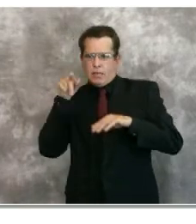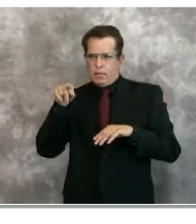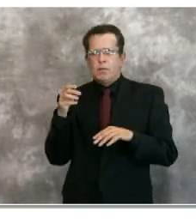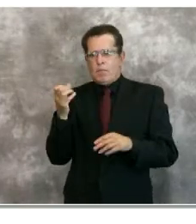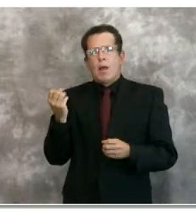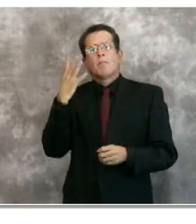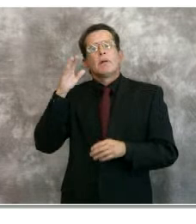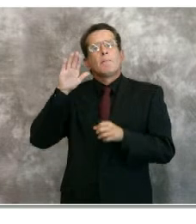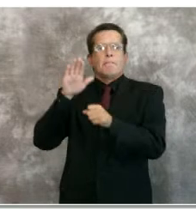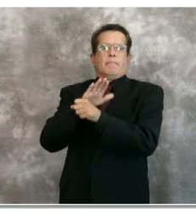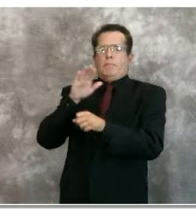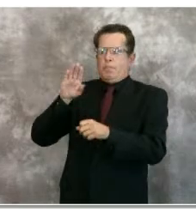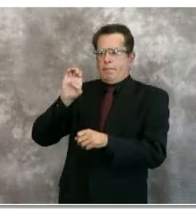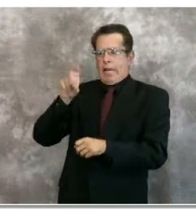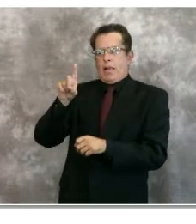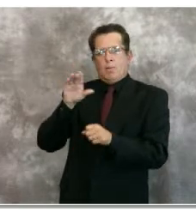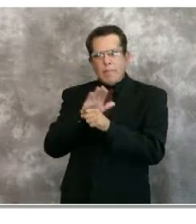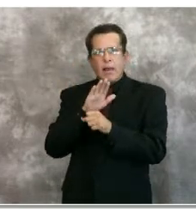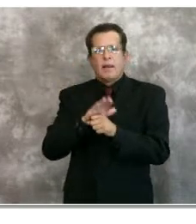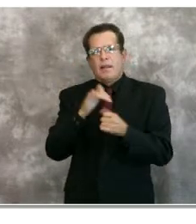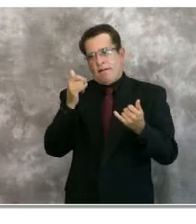you the total beds in use of